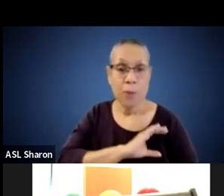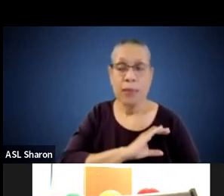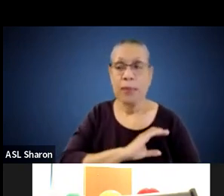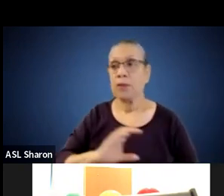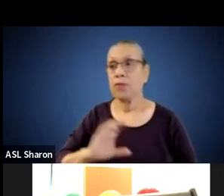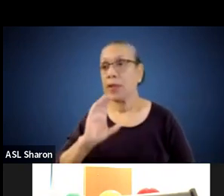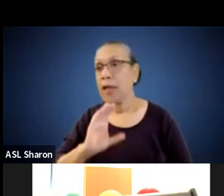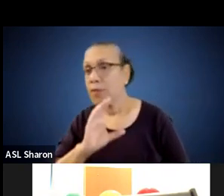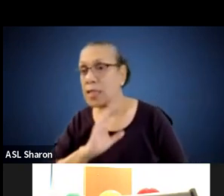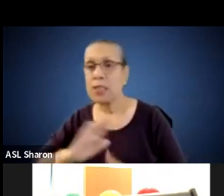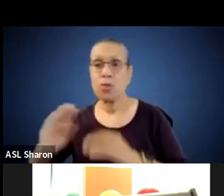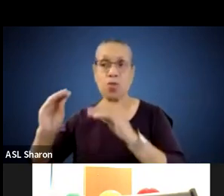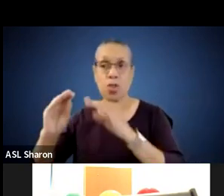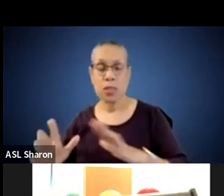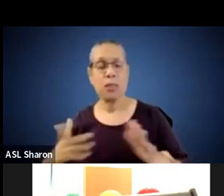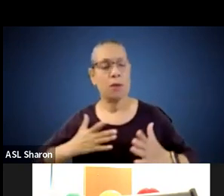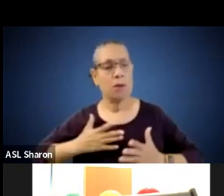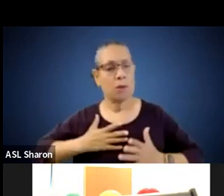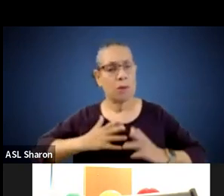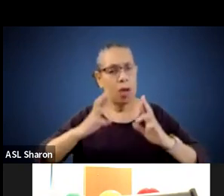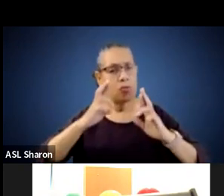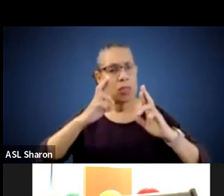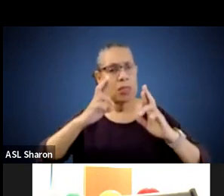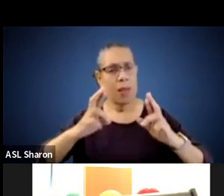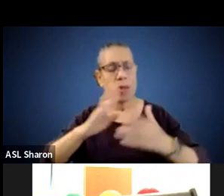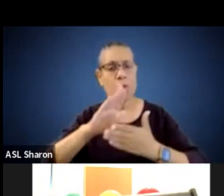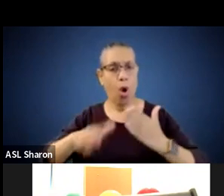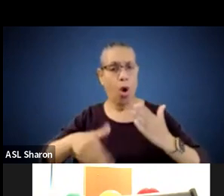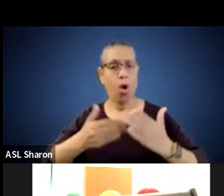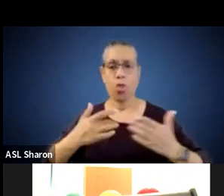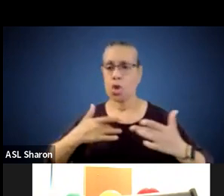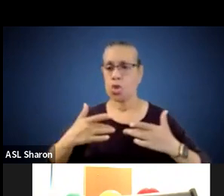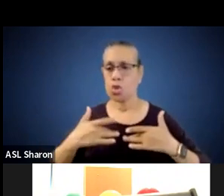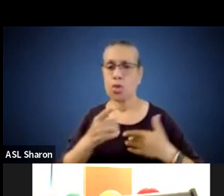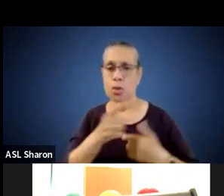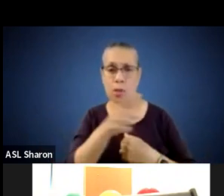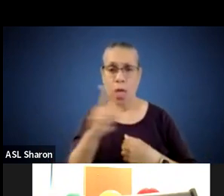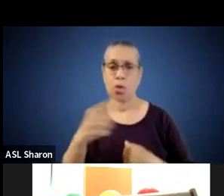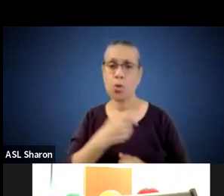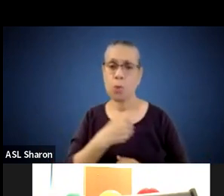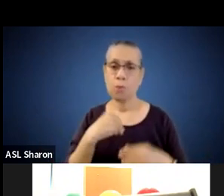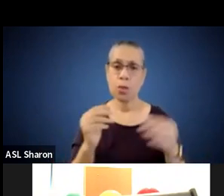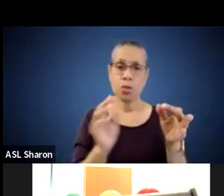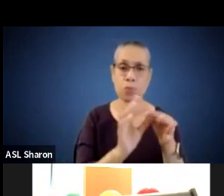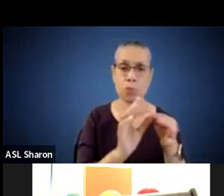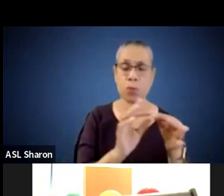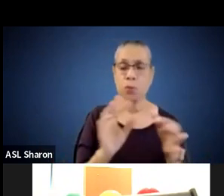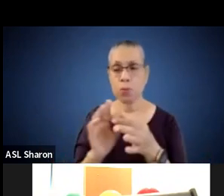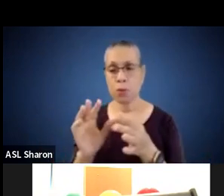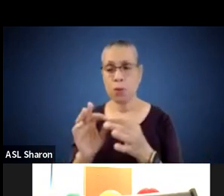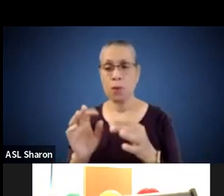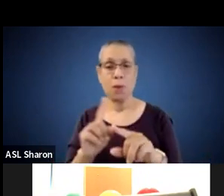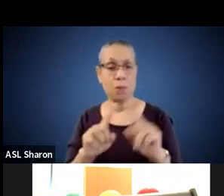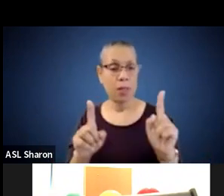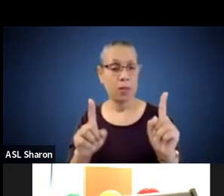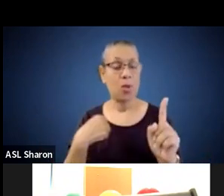certainly understand and respect the concerns that have been raised today absolutely and again as I State there's room for a